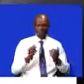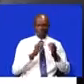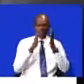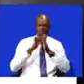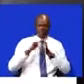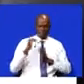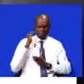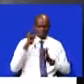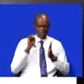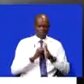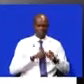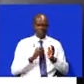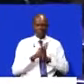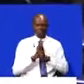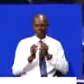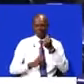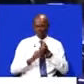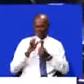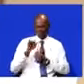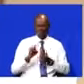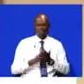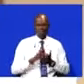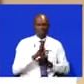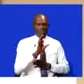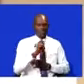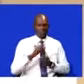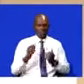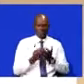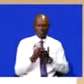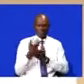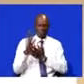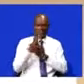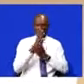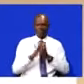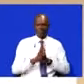Siaya. Wacho bende no dhir koten migao.